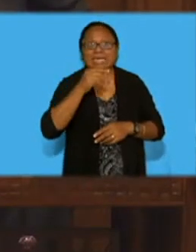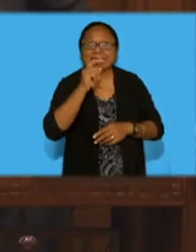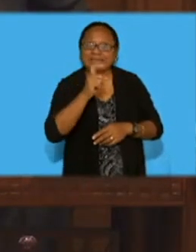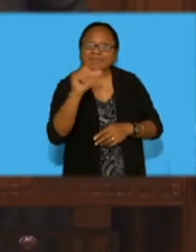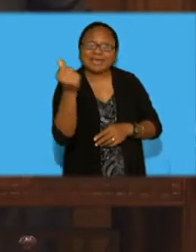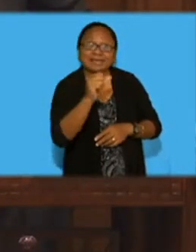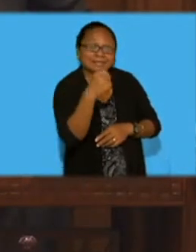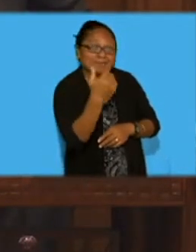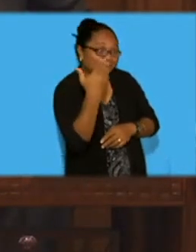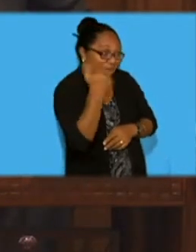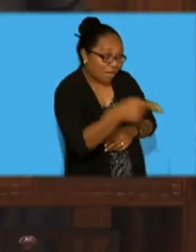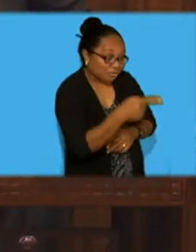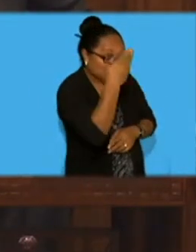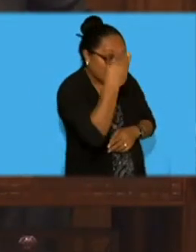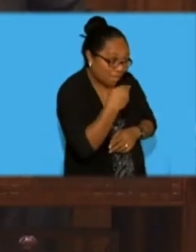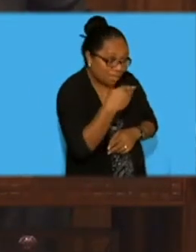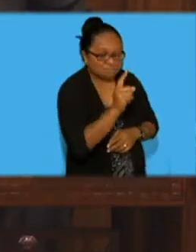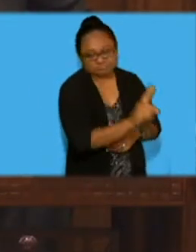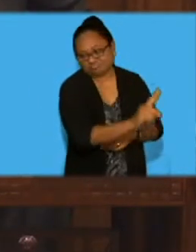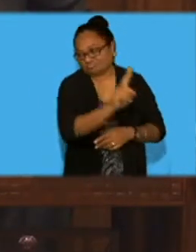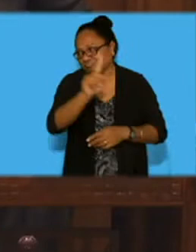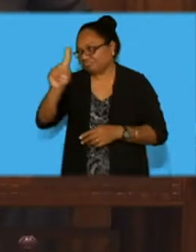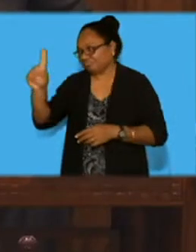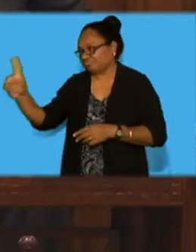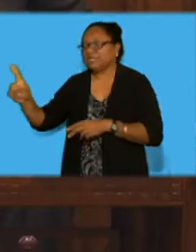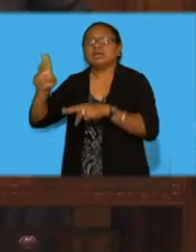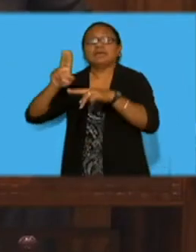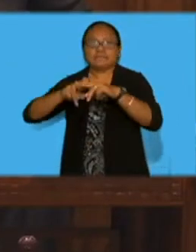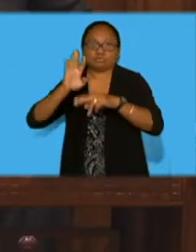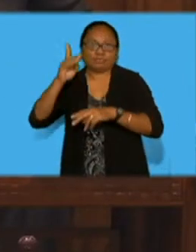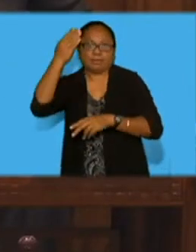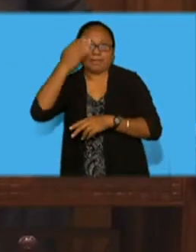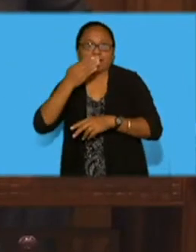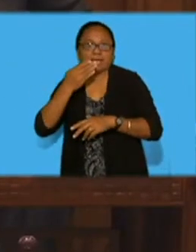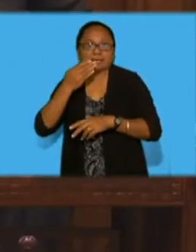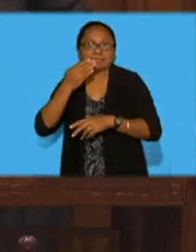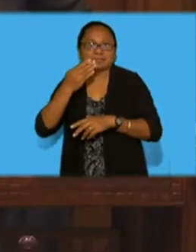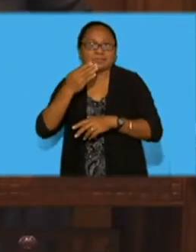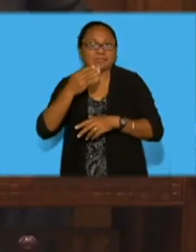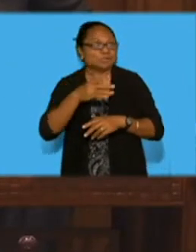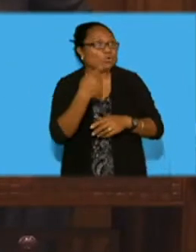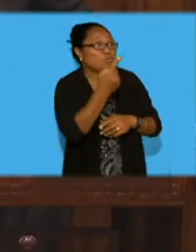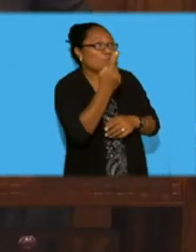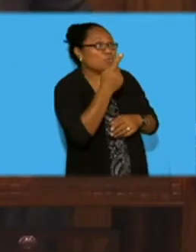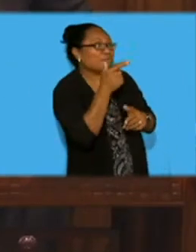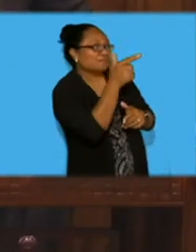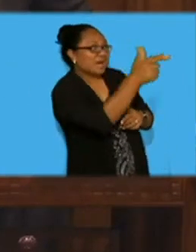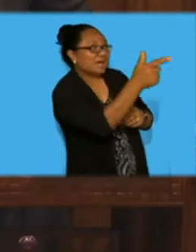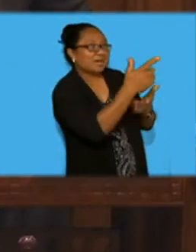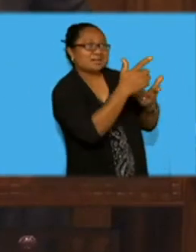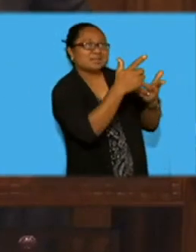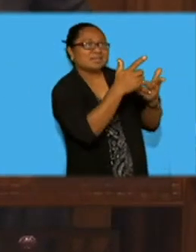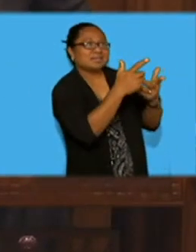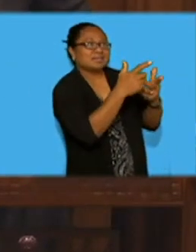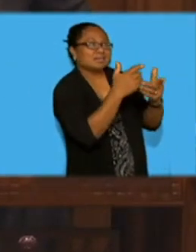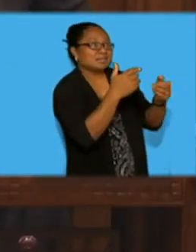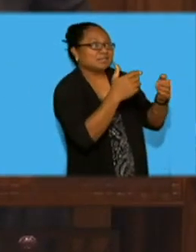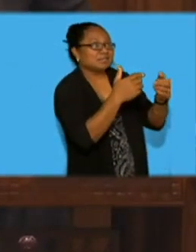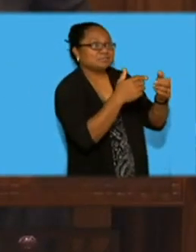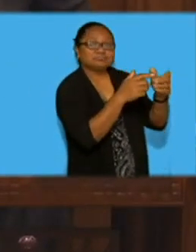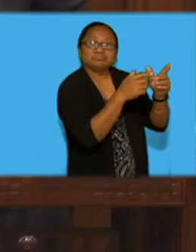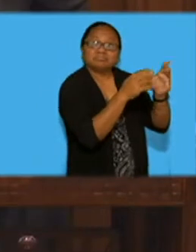impaired student will have to come all the way to Suva to be there if they want to study and